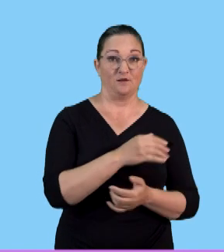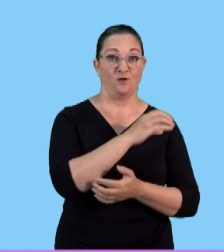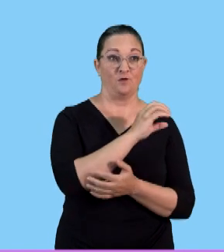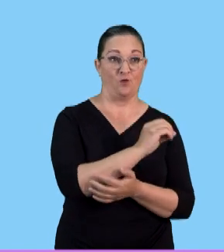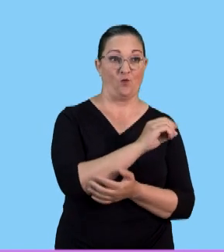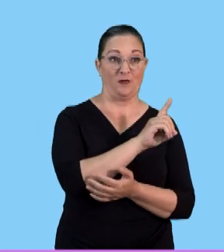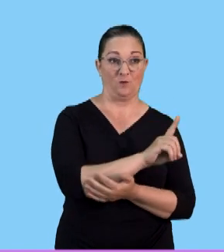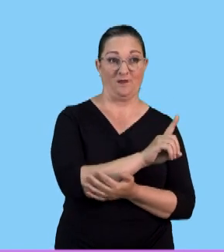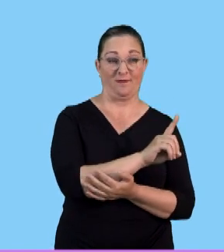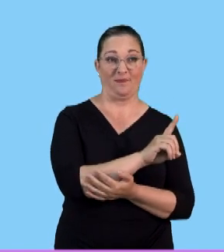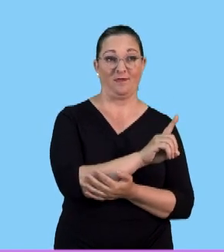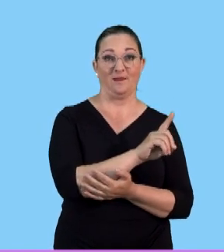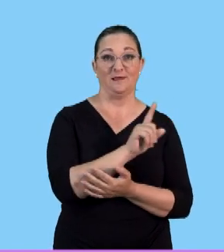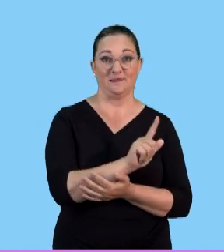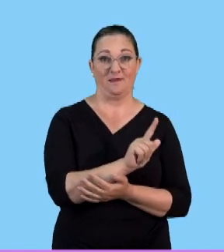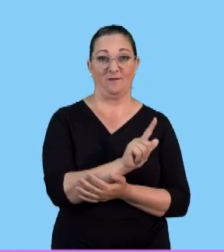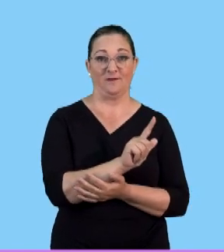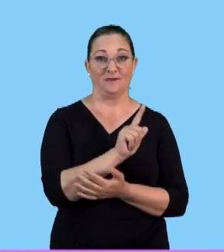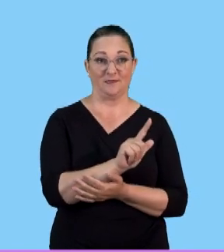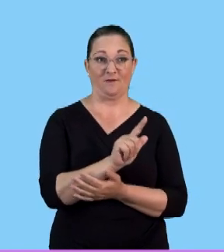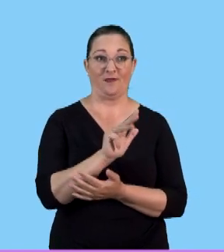current reading is